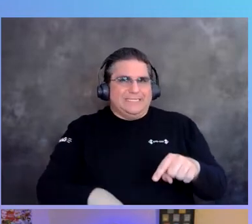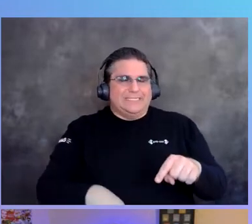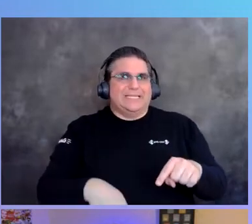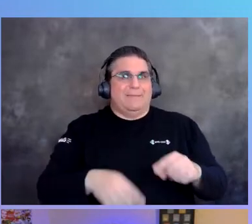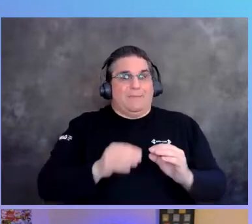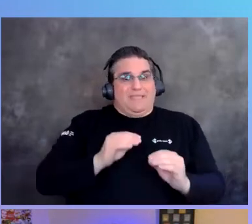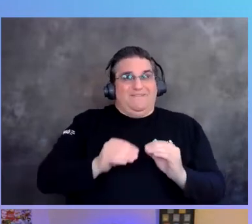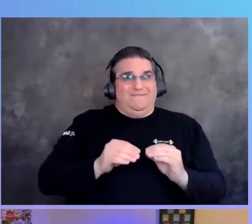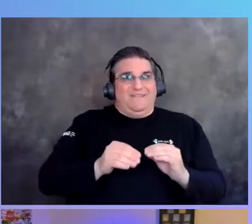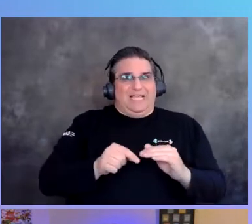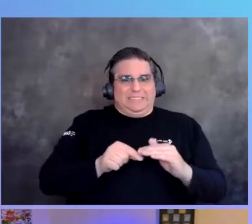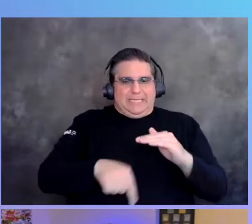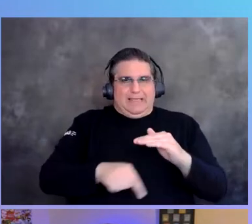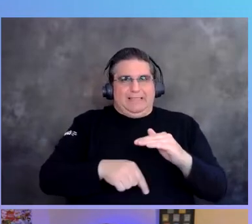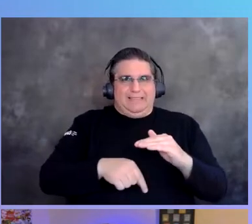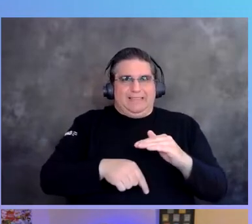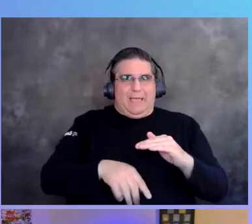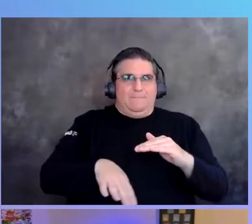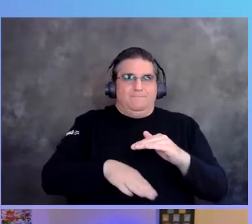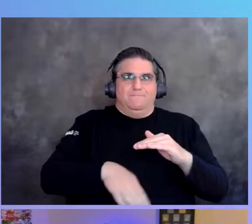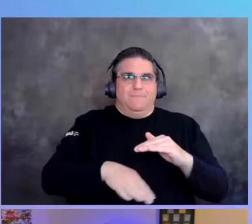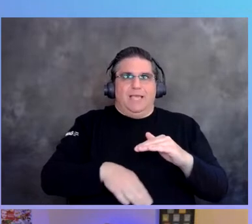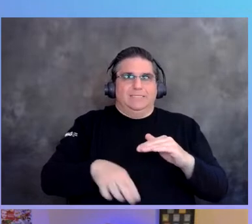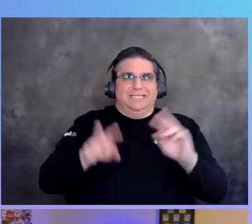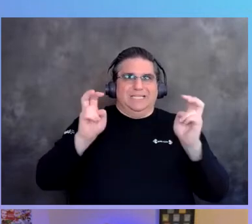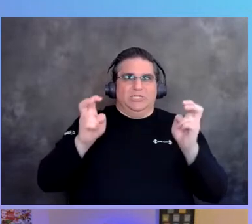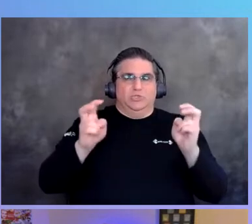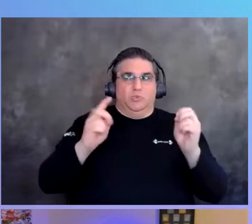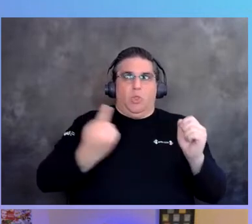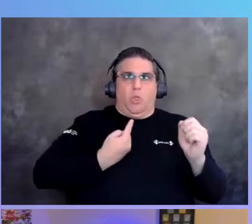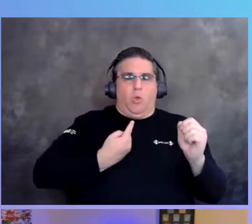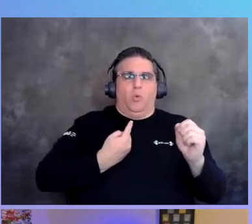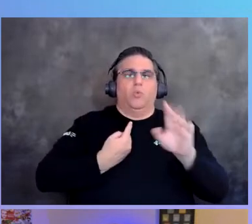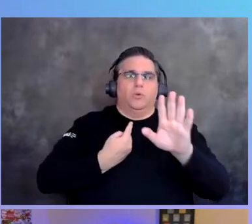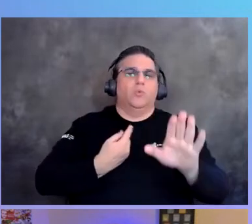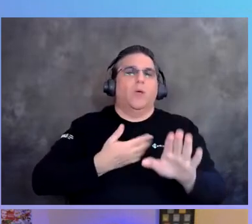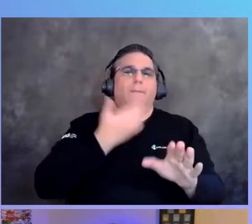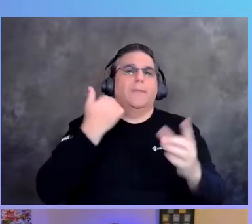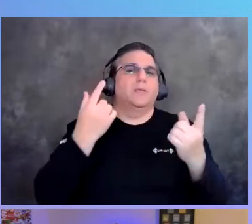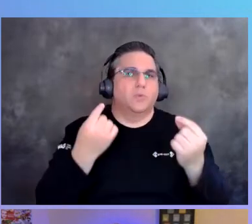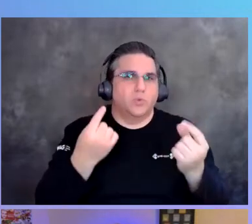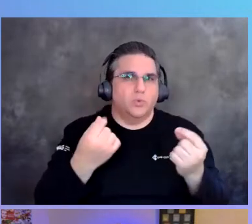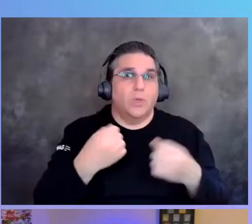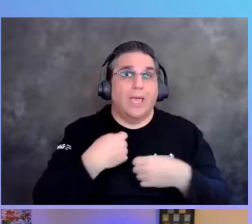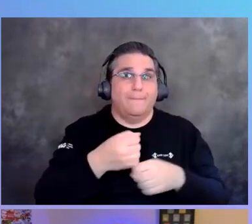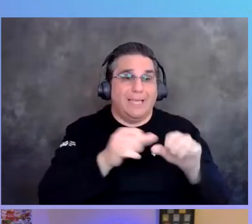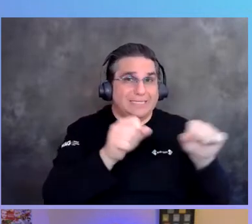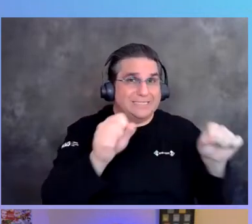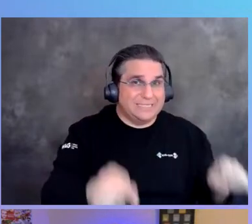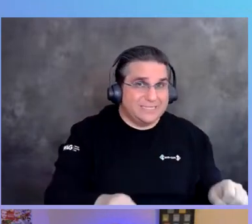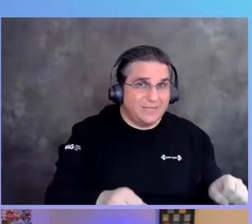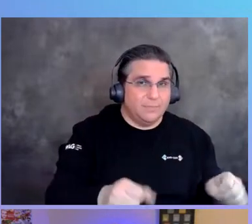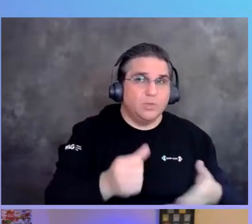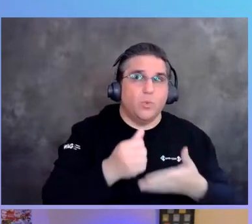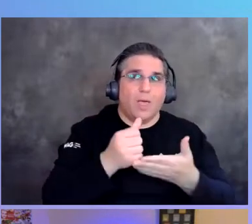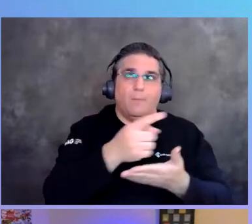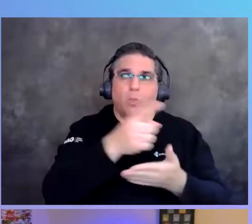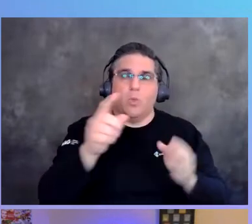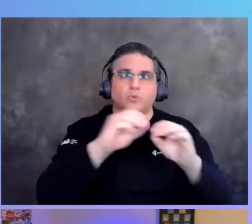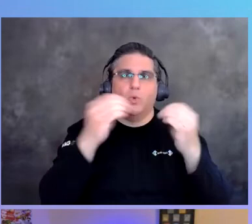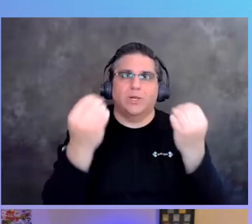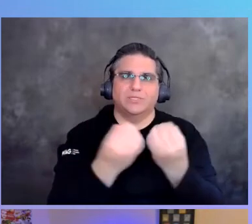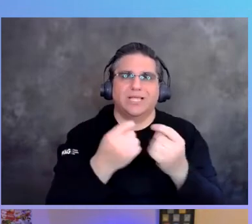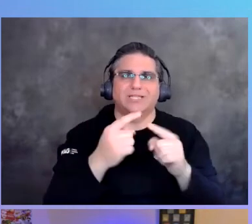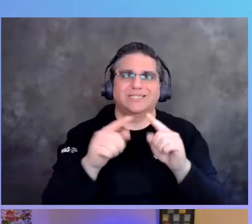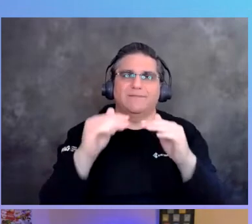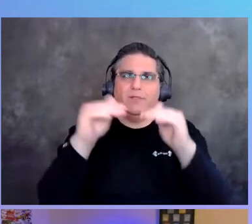issue alone, our next best bet is to try to create systems that can meet people and organizations where they are in their